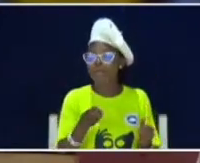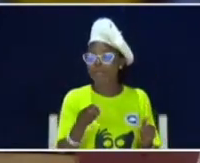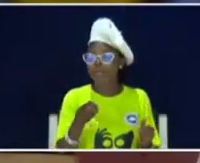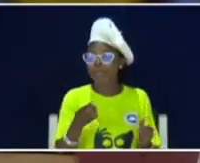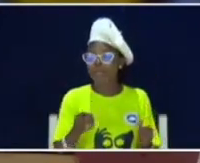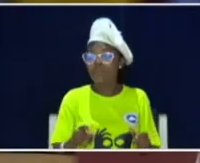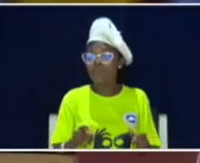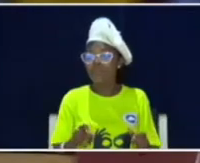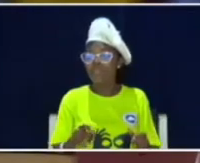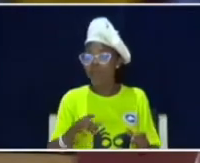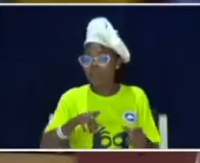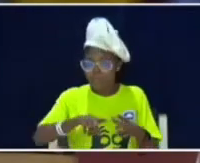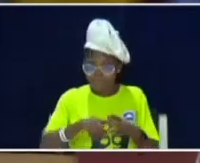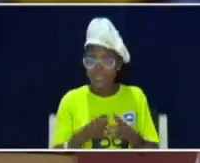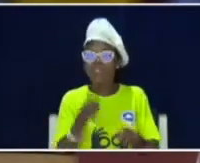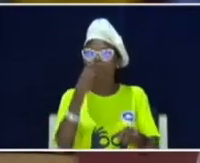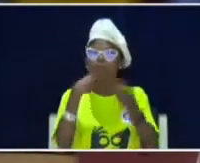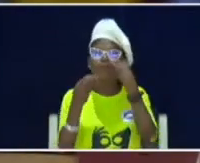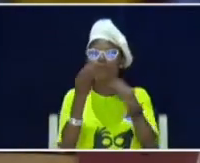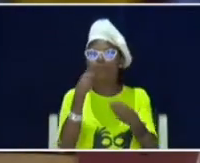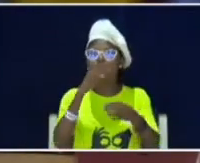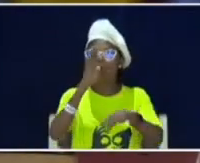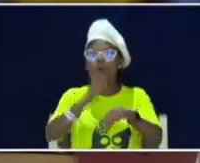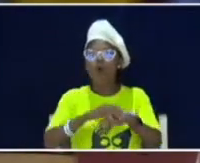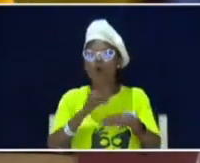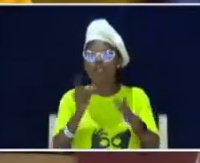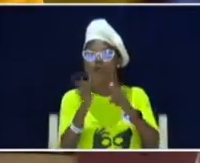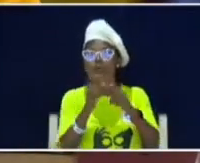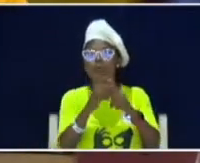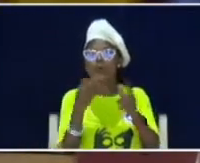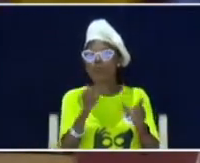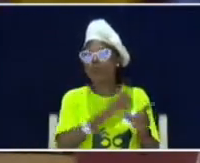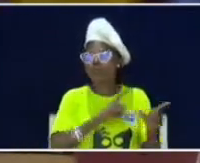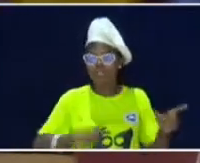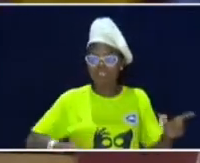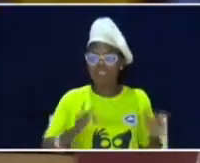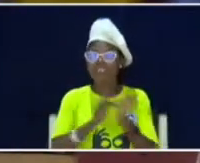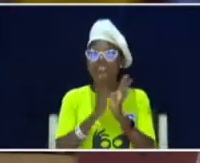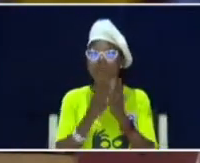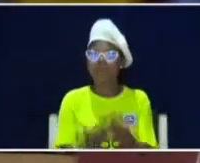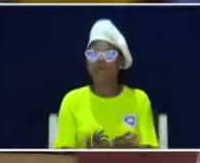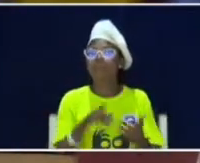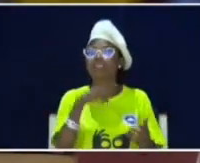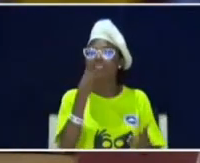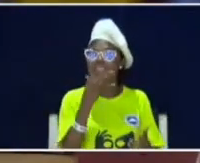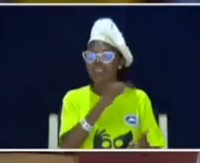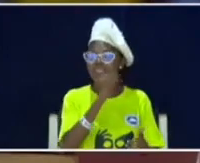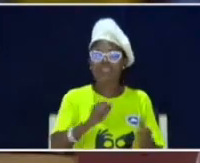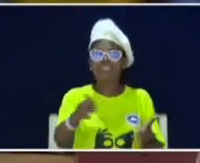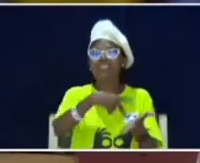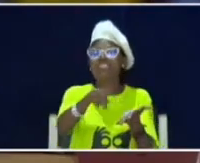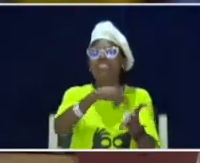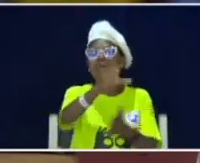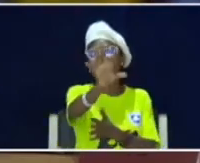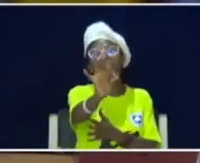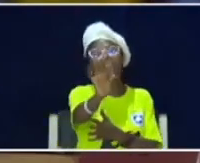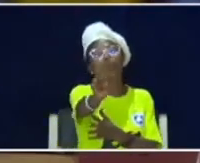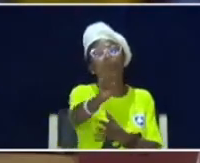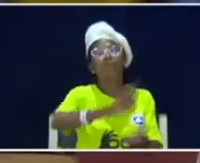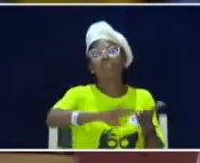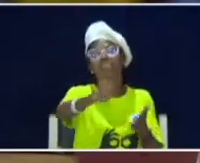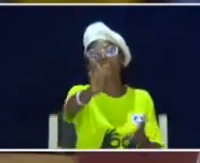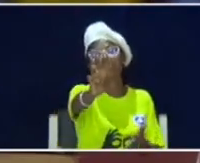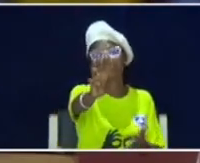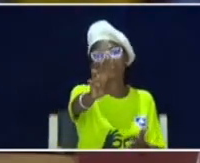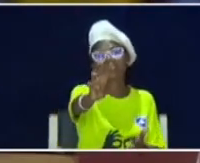tonight, begin to feed on the word of the Lord. The Bible says in Psalm 91, verse 6,